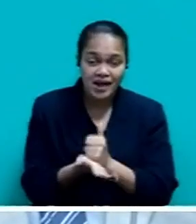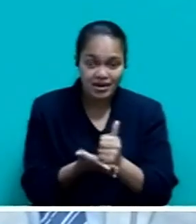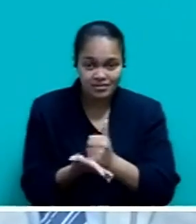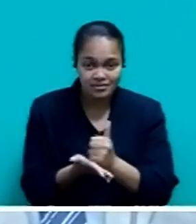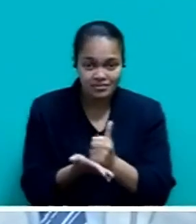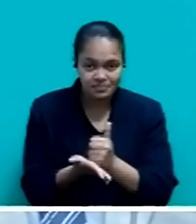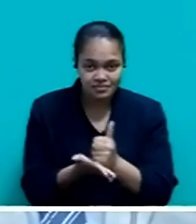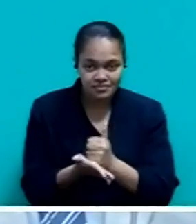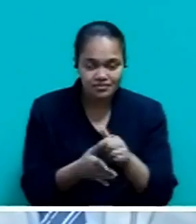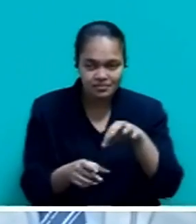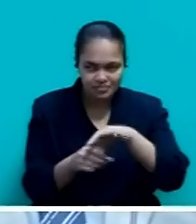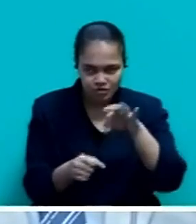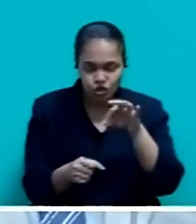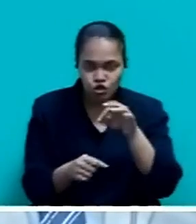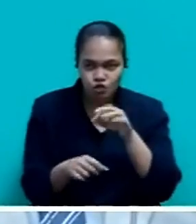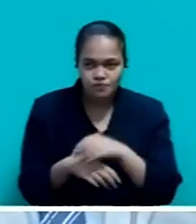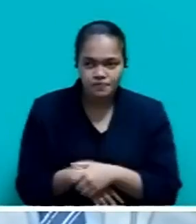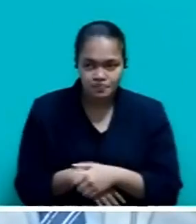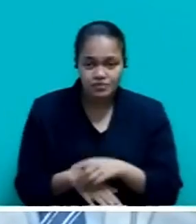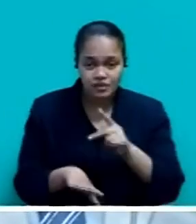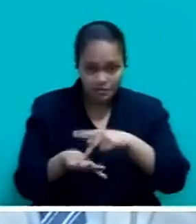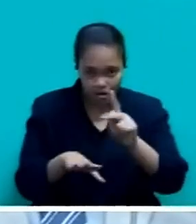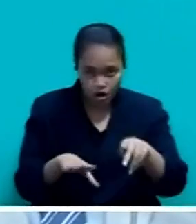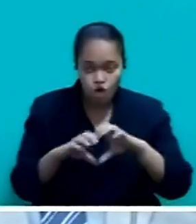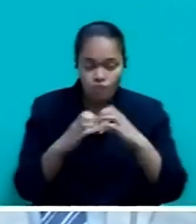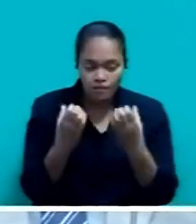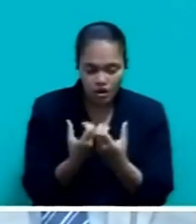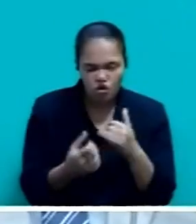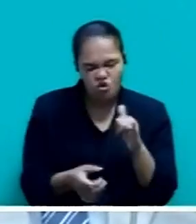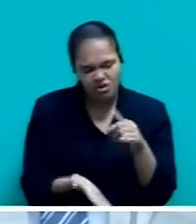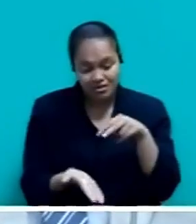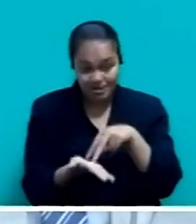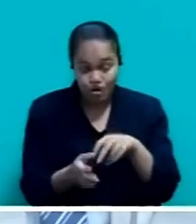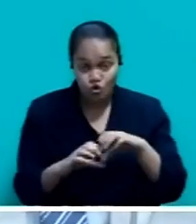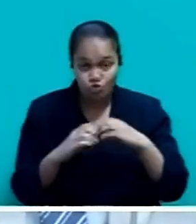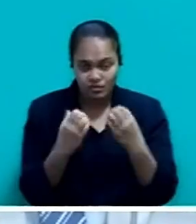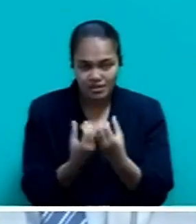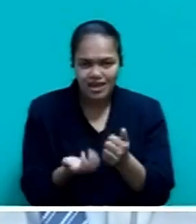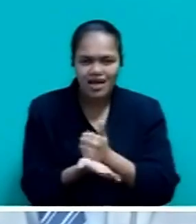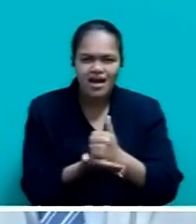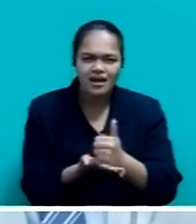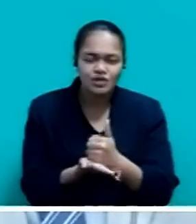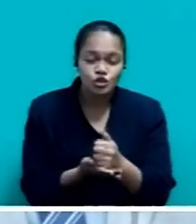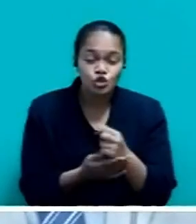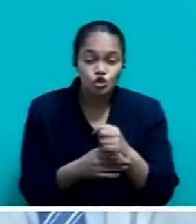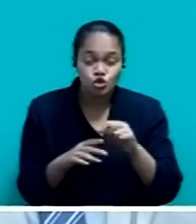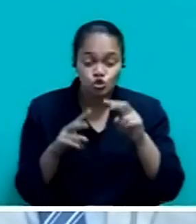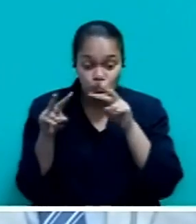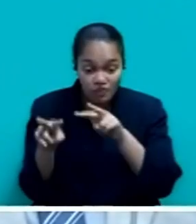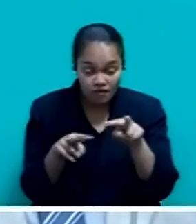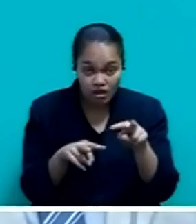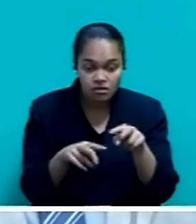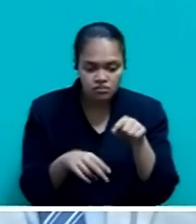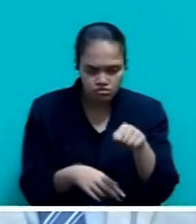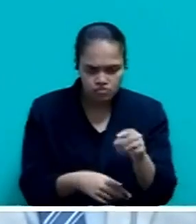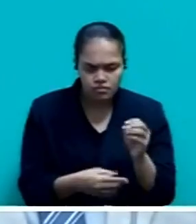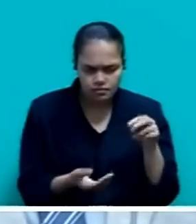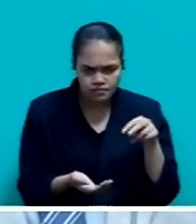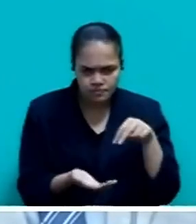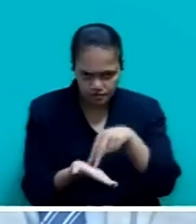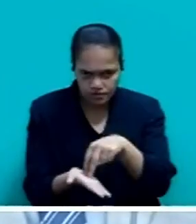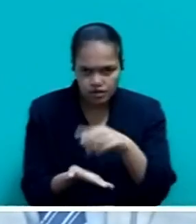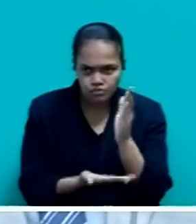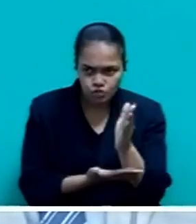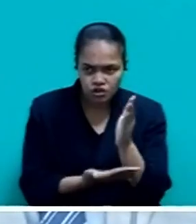in Parliament Committee or Standing Committee, and the acting supervisor is yet to present that, to present the